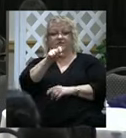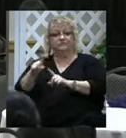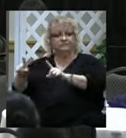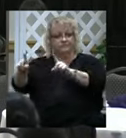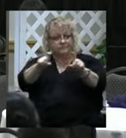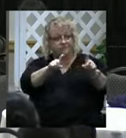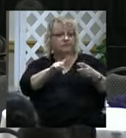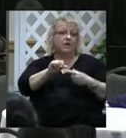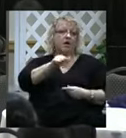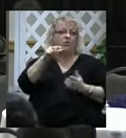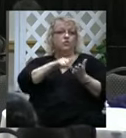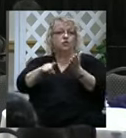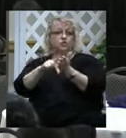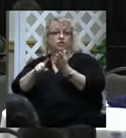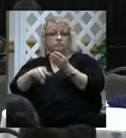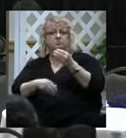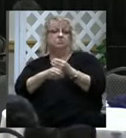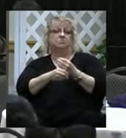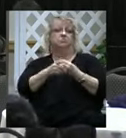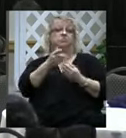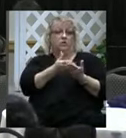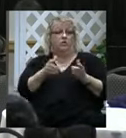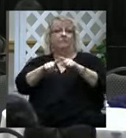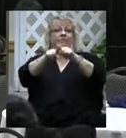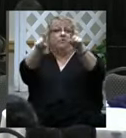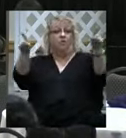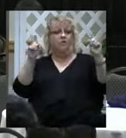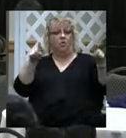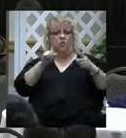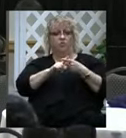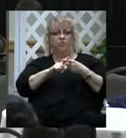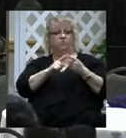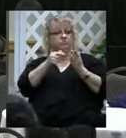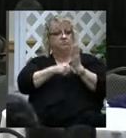also been other research. So there's materials out there. If you go through the handouts, you can probably